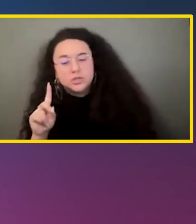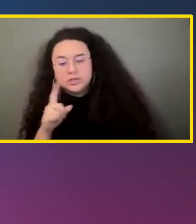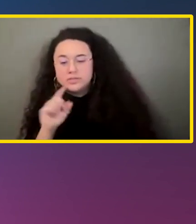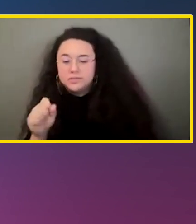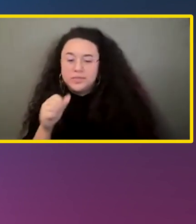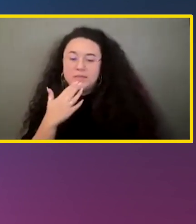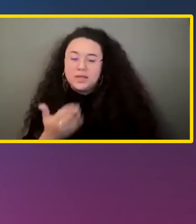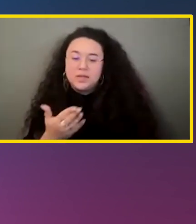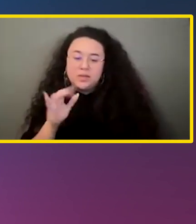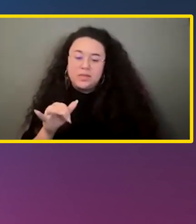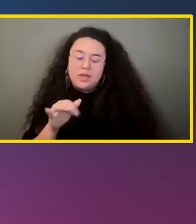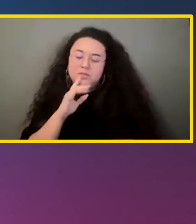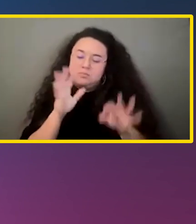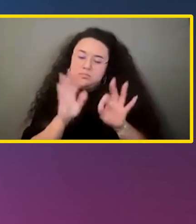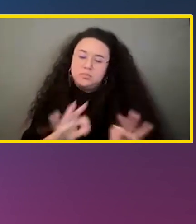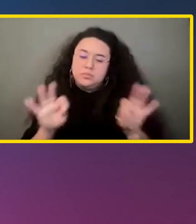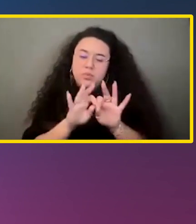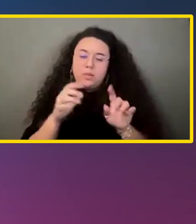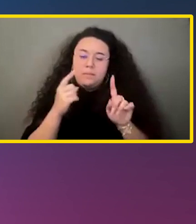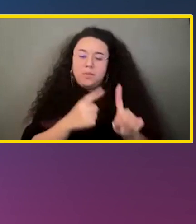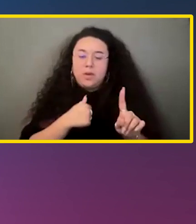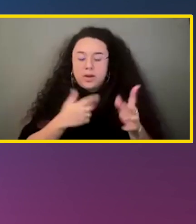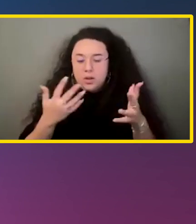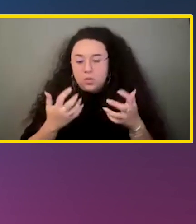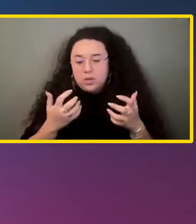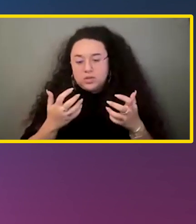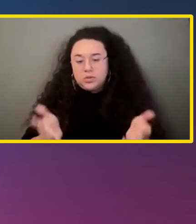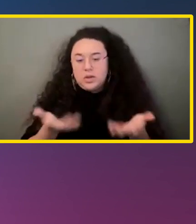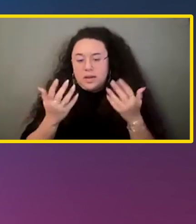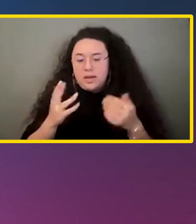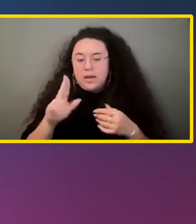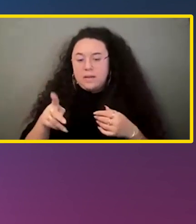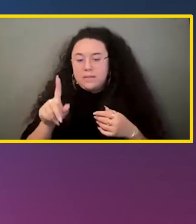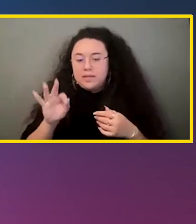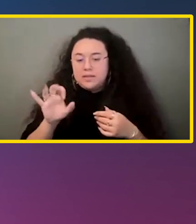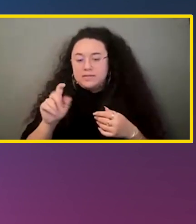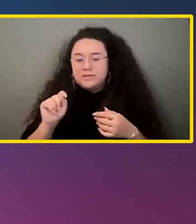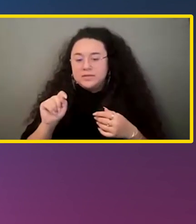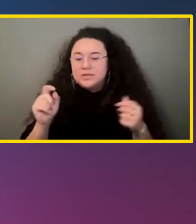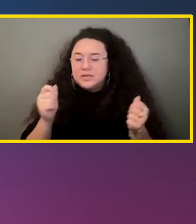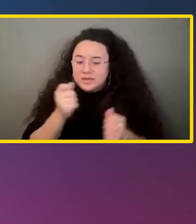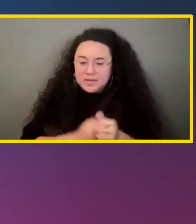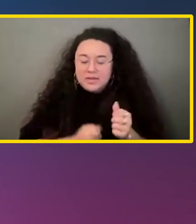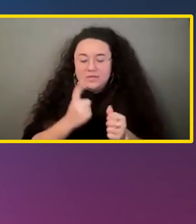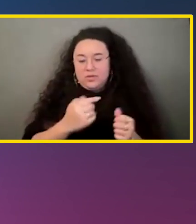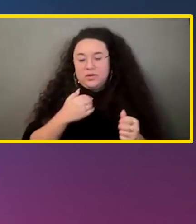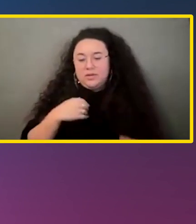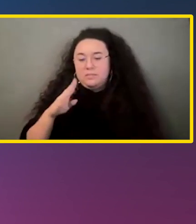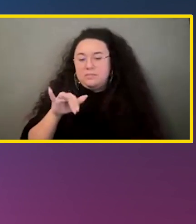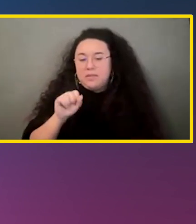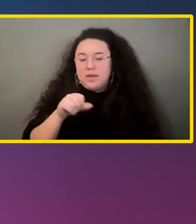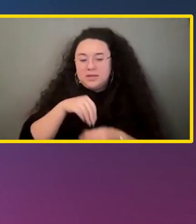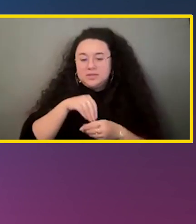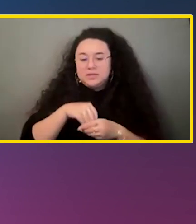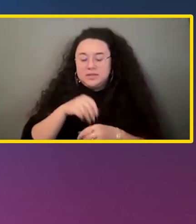you. That brings up such an important point that I want to really uplift, is that everybody has bias. Every